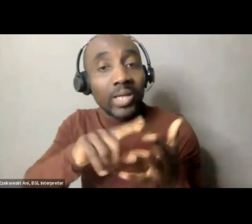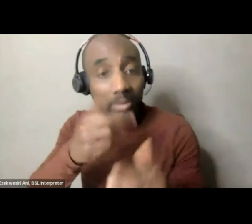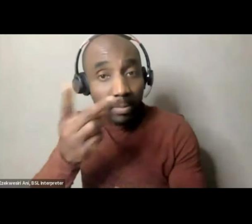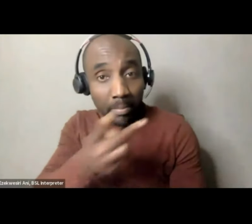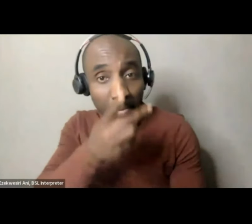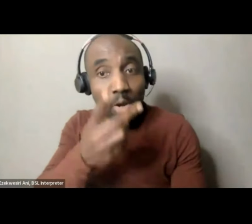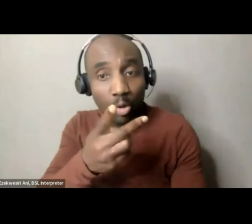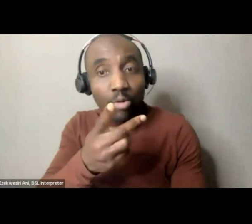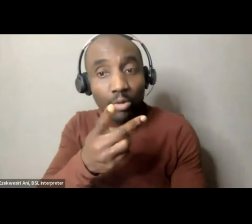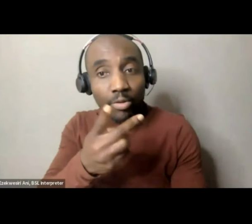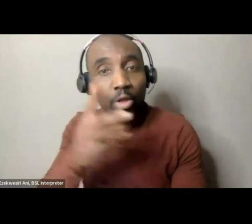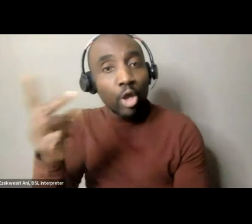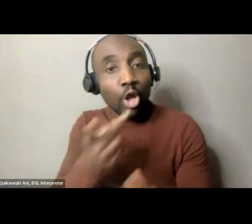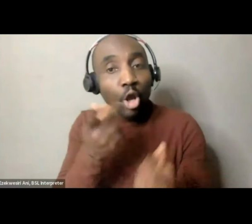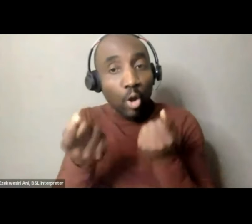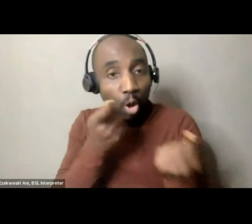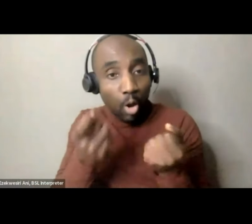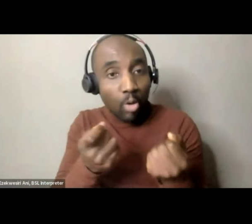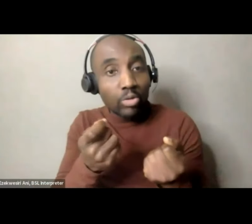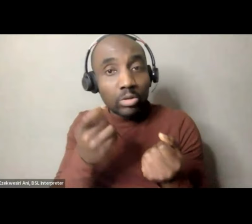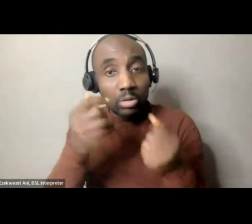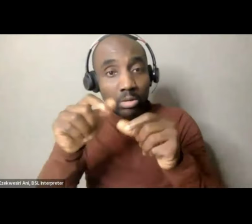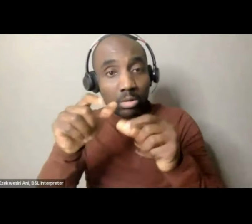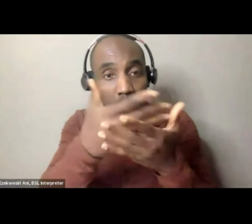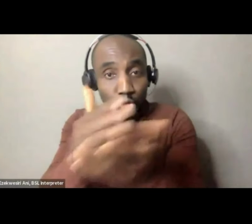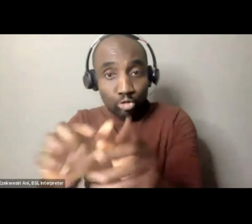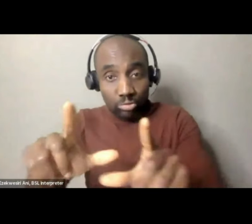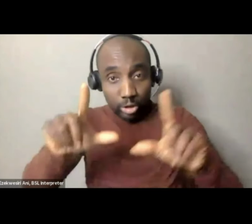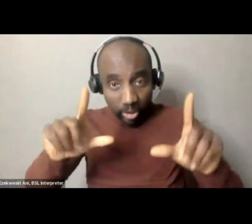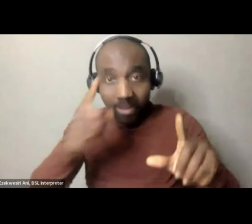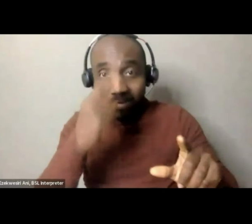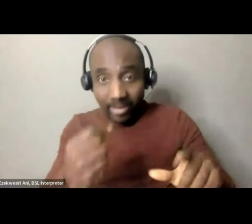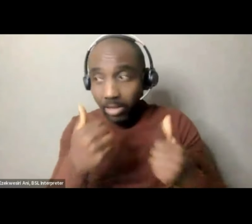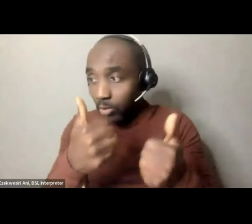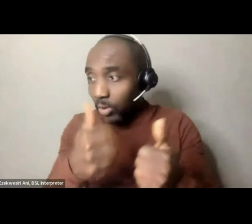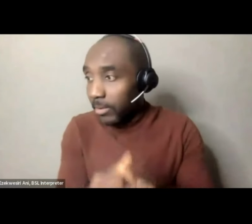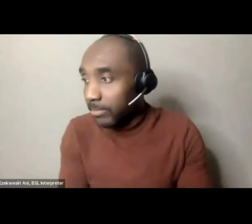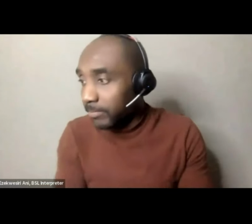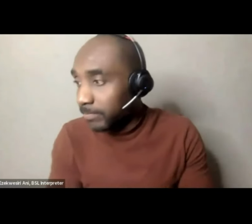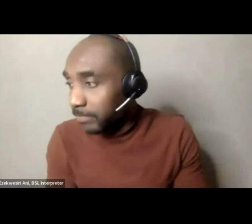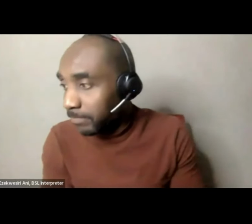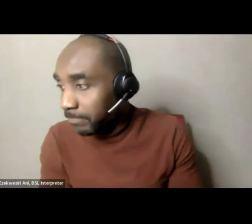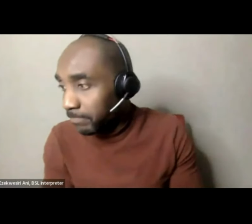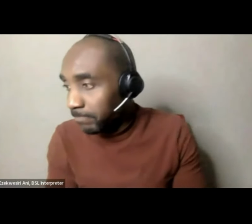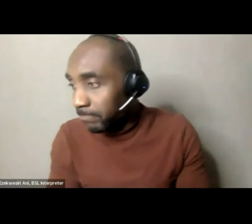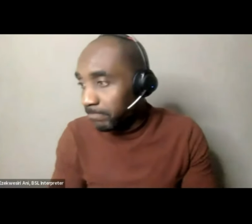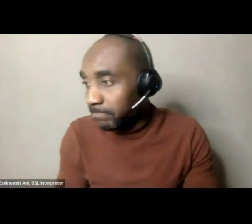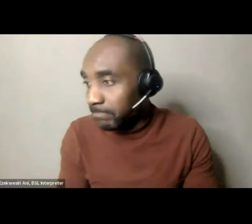your screen, okay? Thanks. Fantastic.